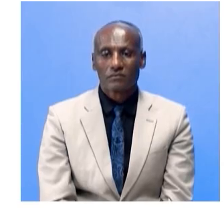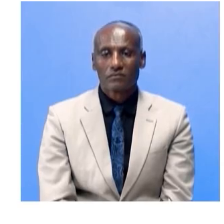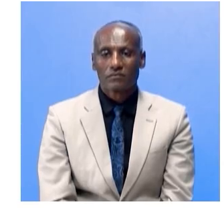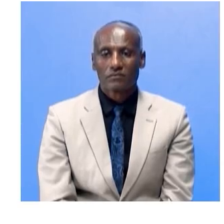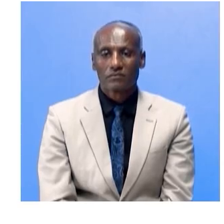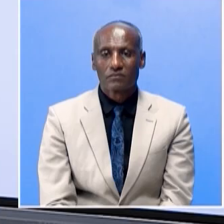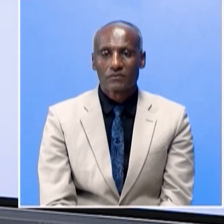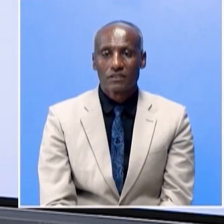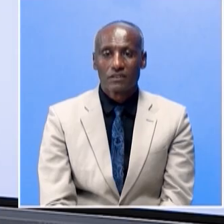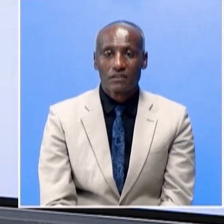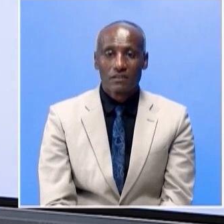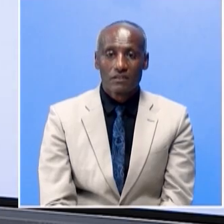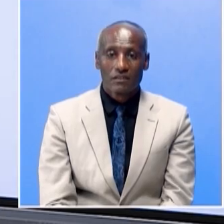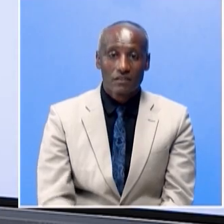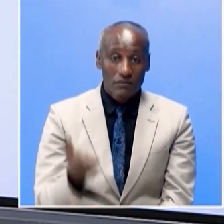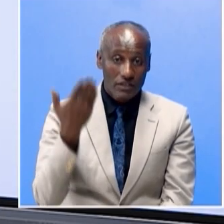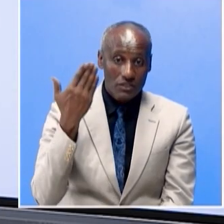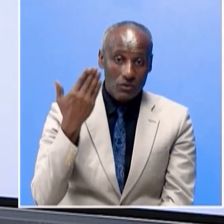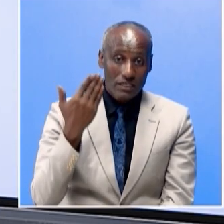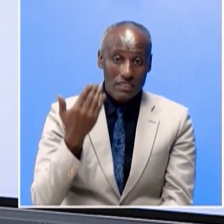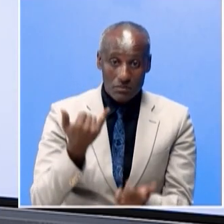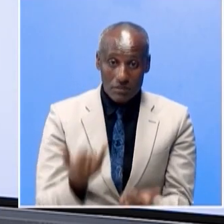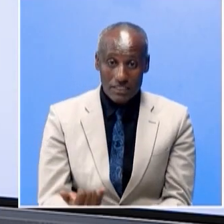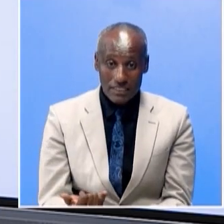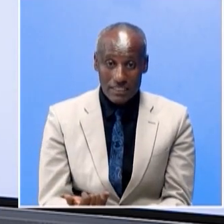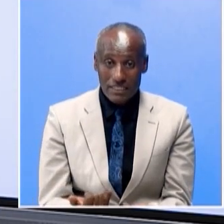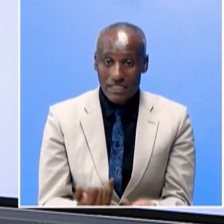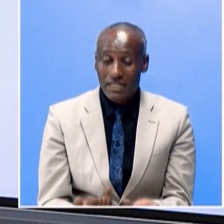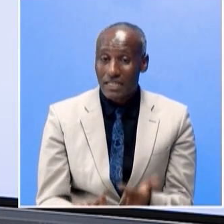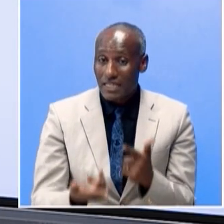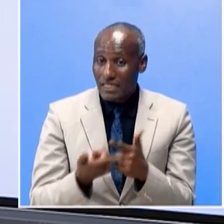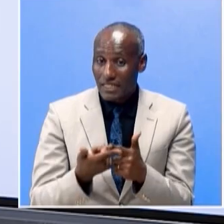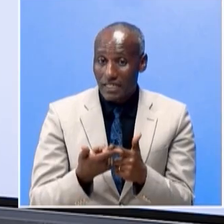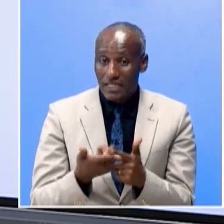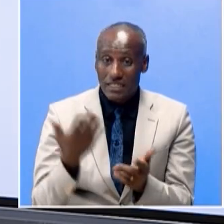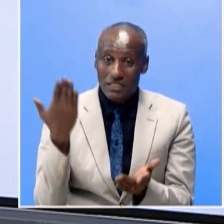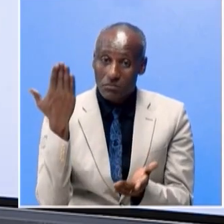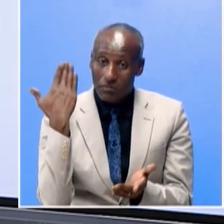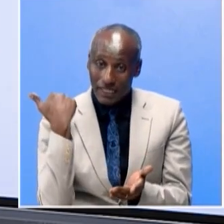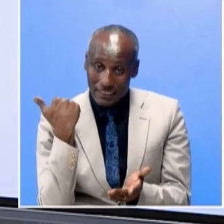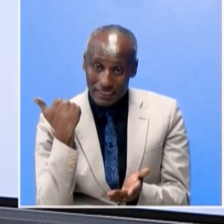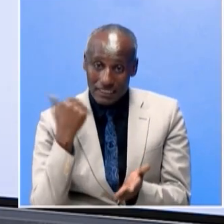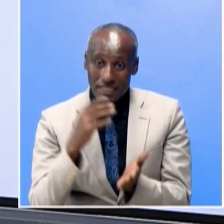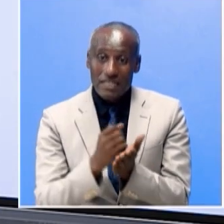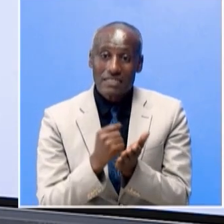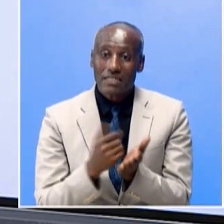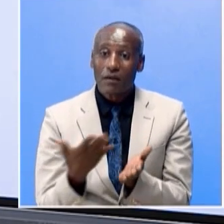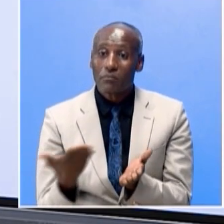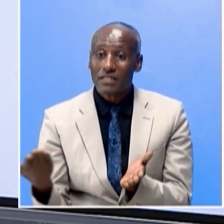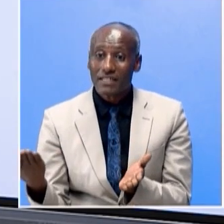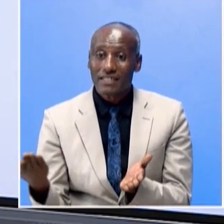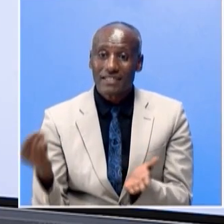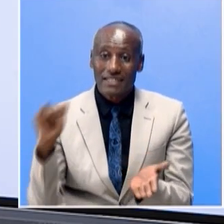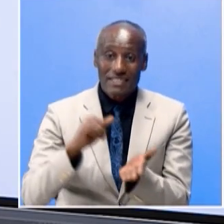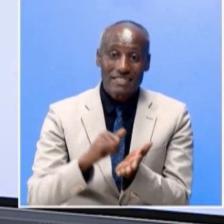This one is present, whereas this one is past ability. Means something that you did in the past.